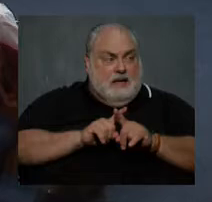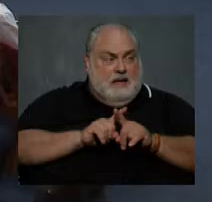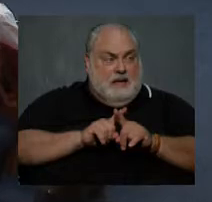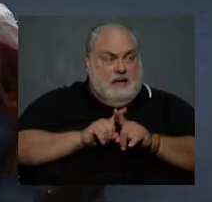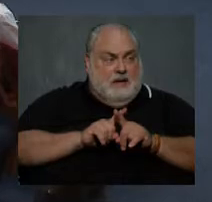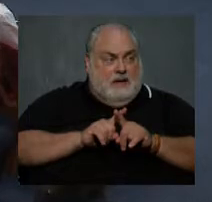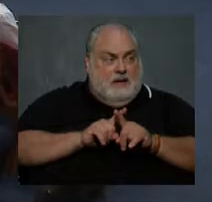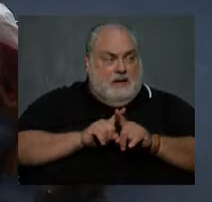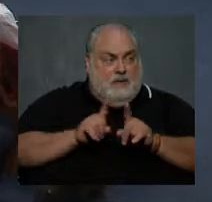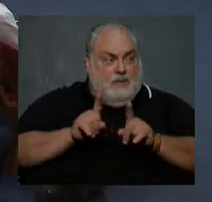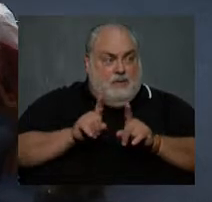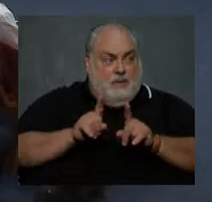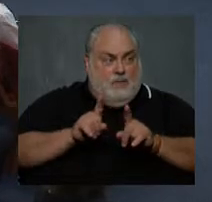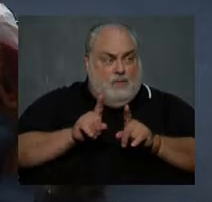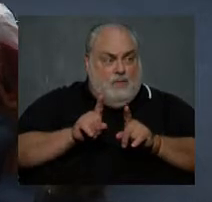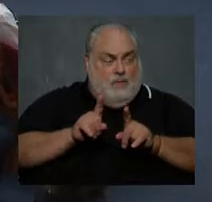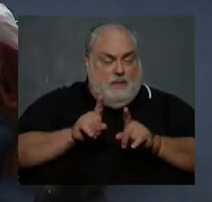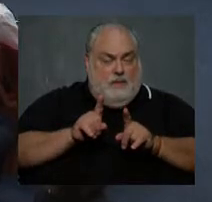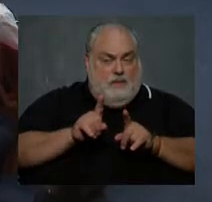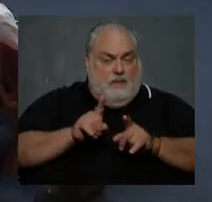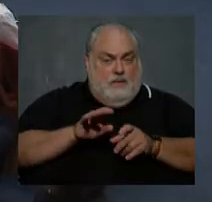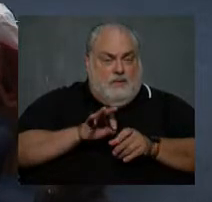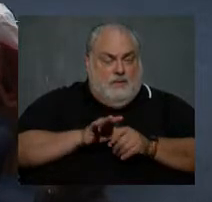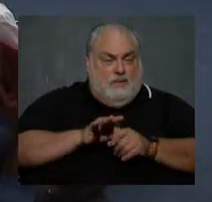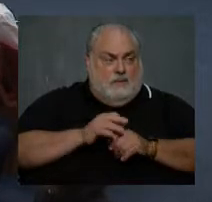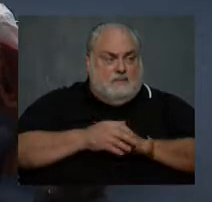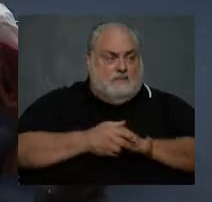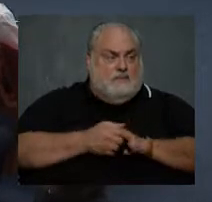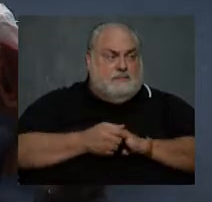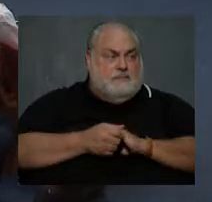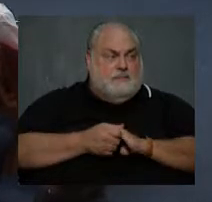we will be voting on the item, so